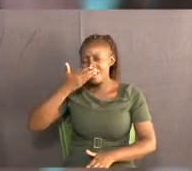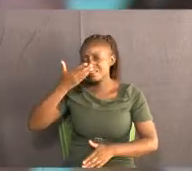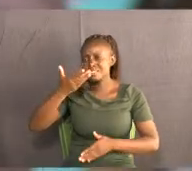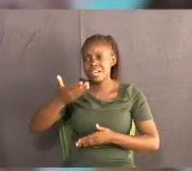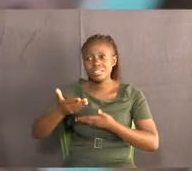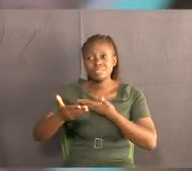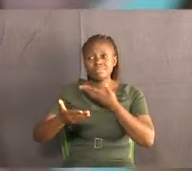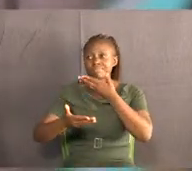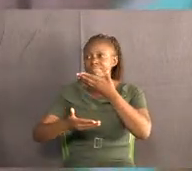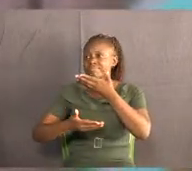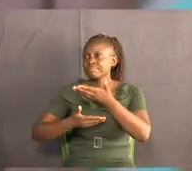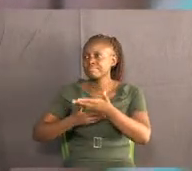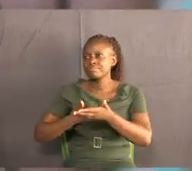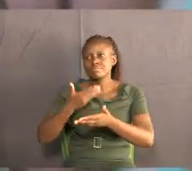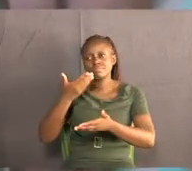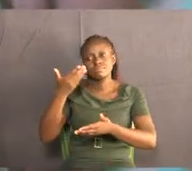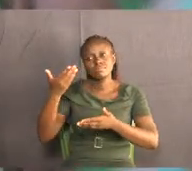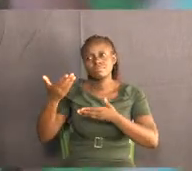unajibu